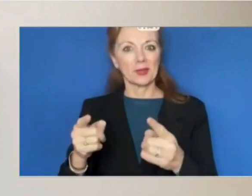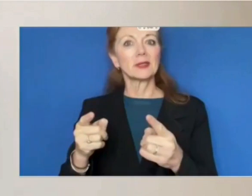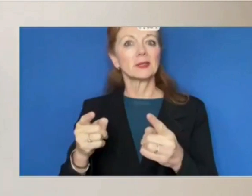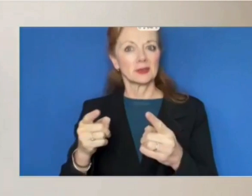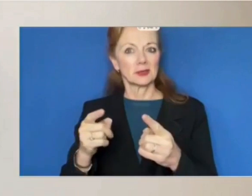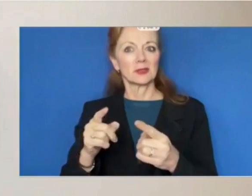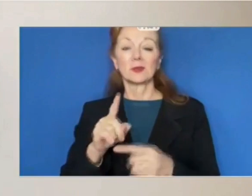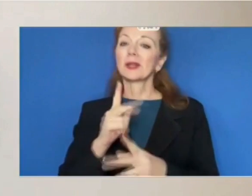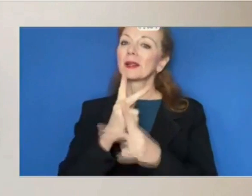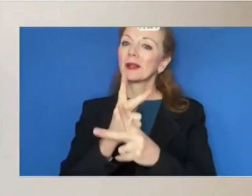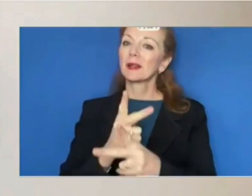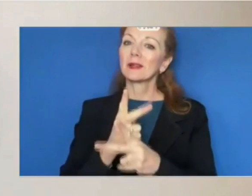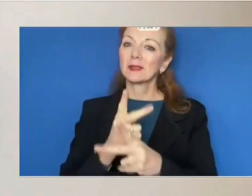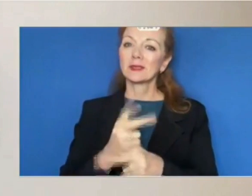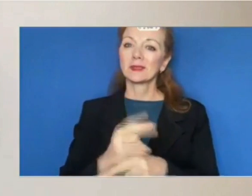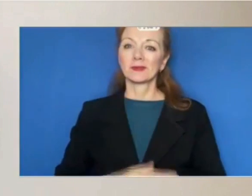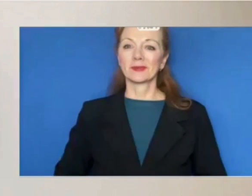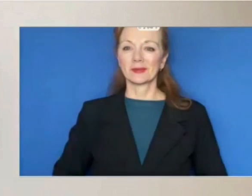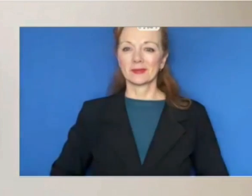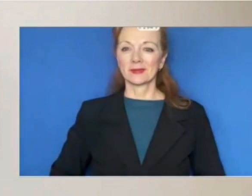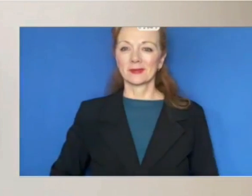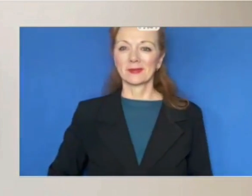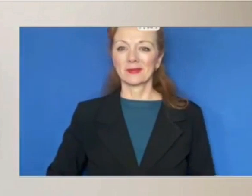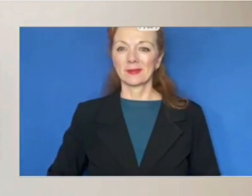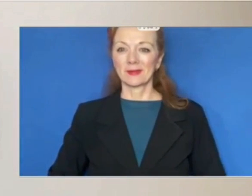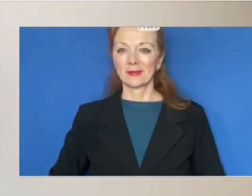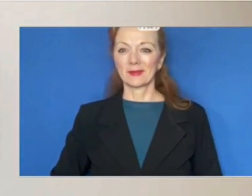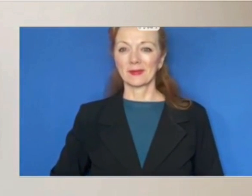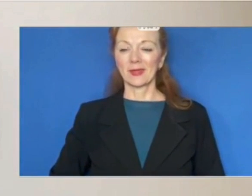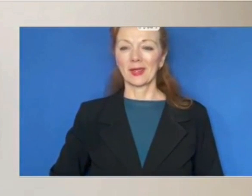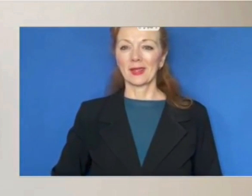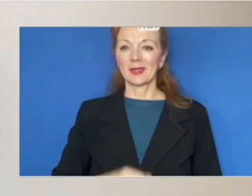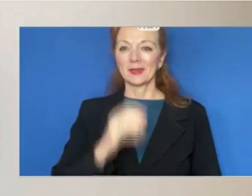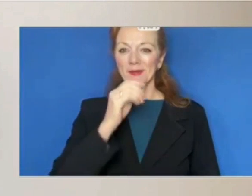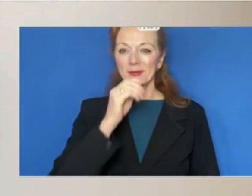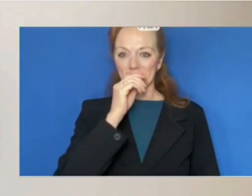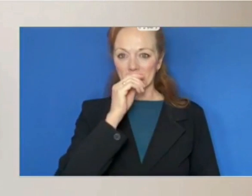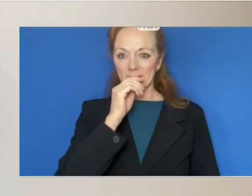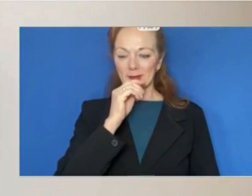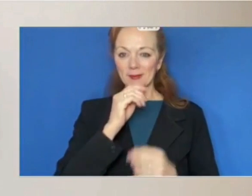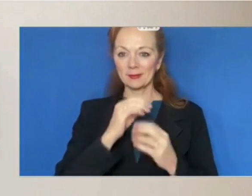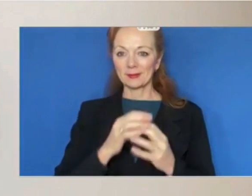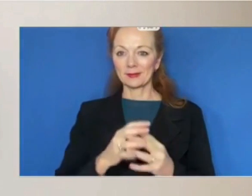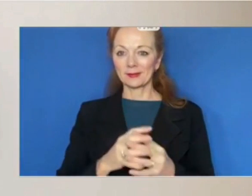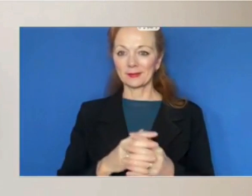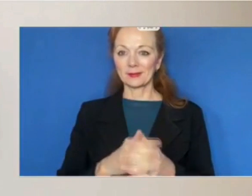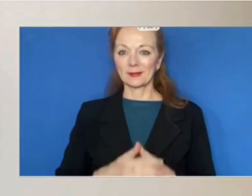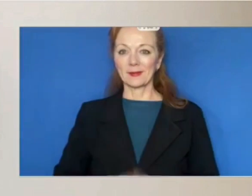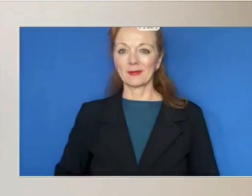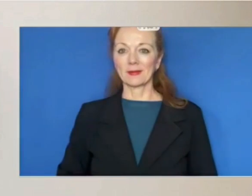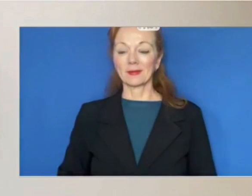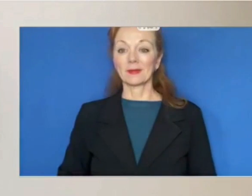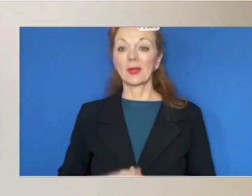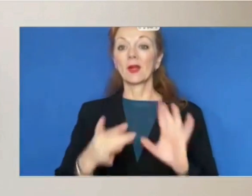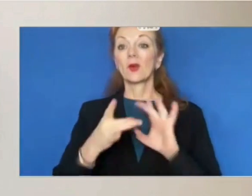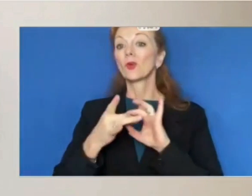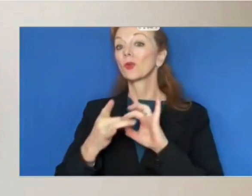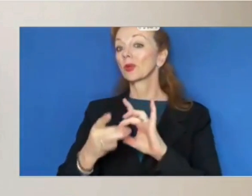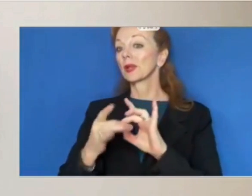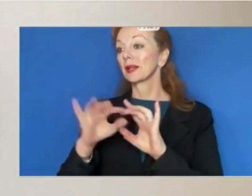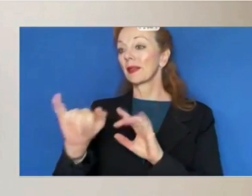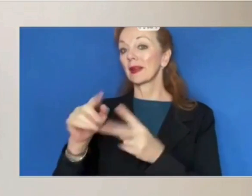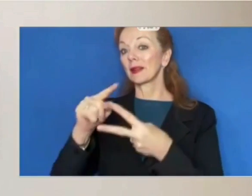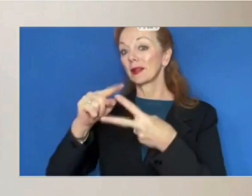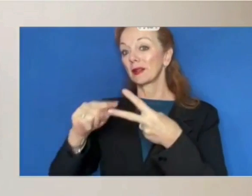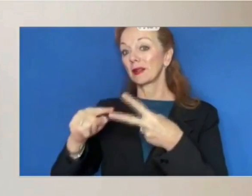Detective Garrison talk about the ways that we can address that from a preventative manner. Related to those two things, identity